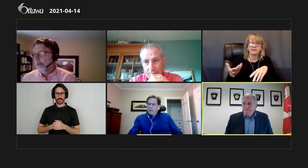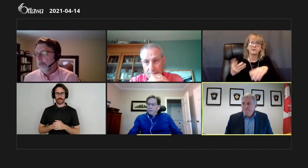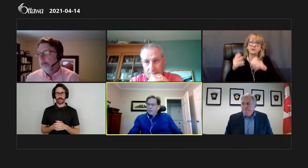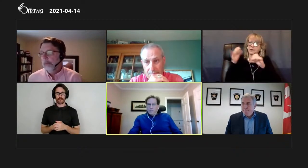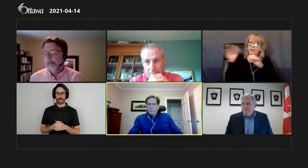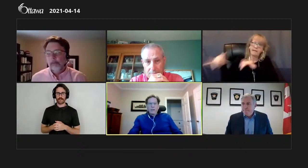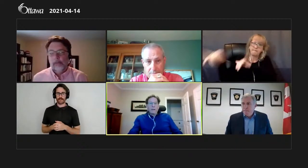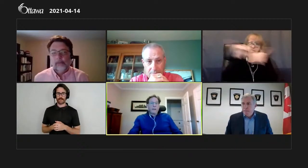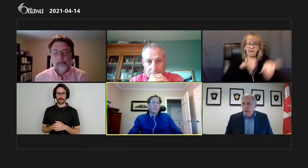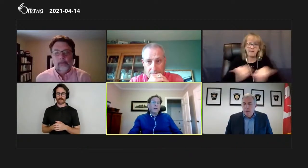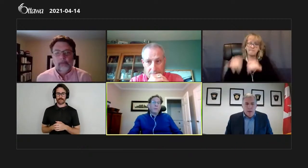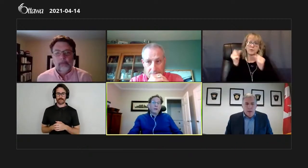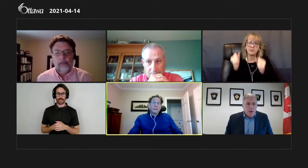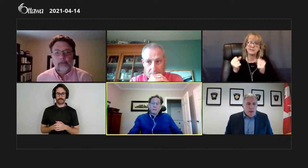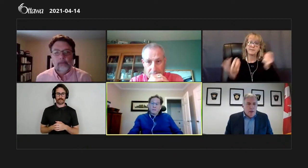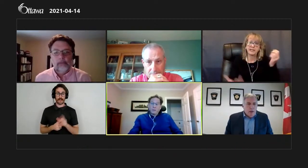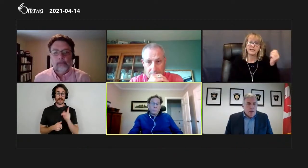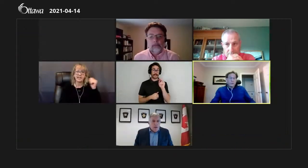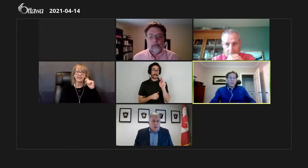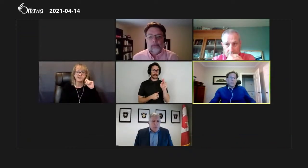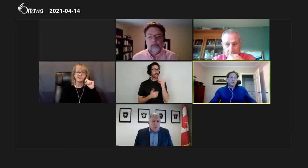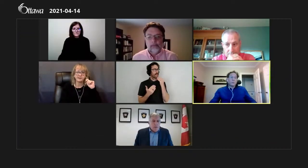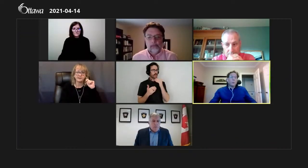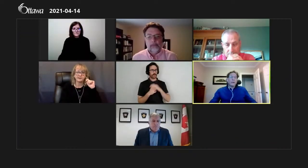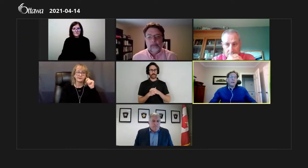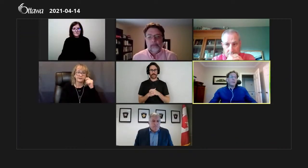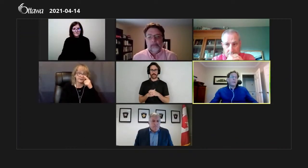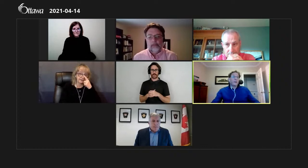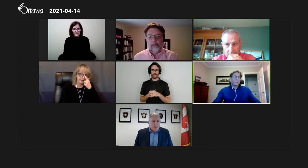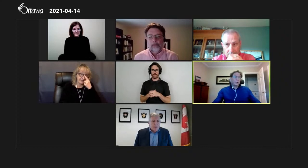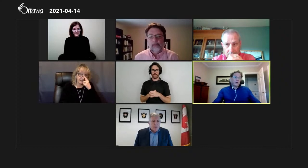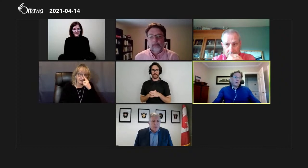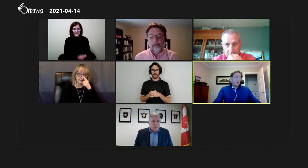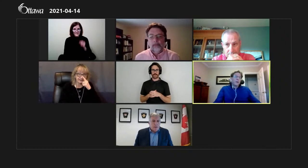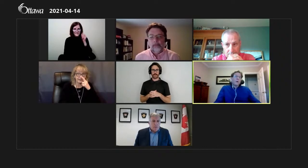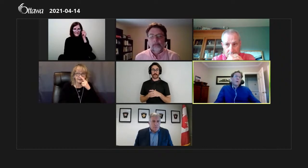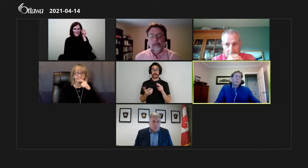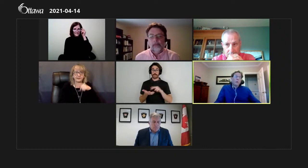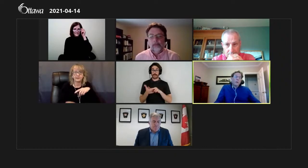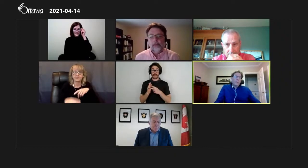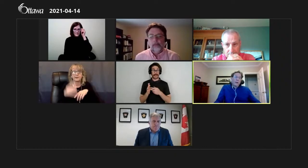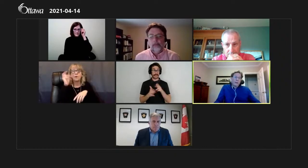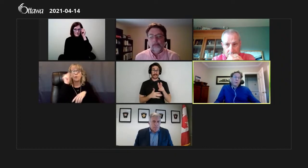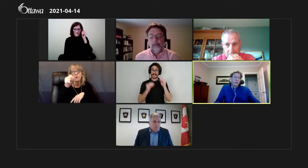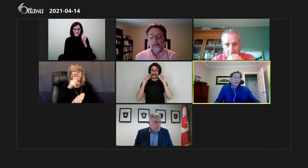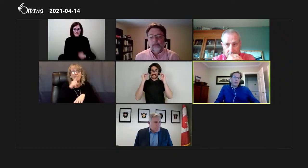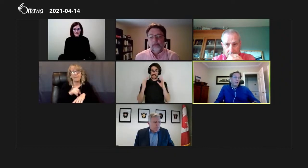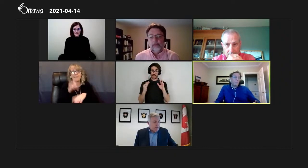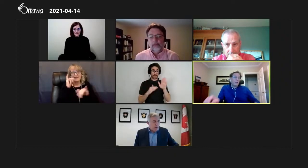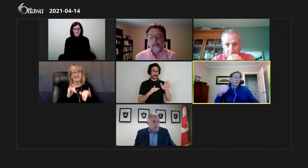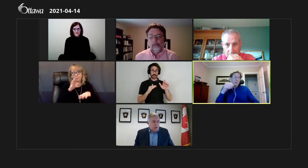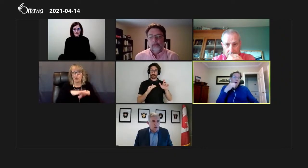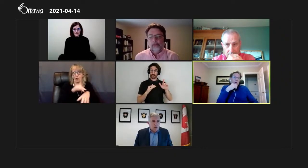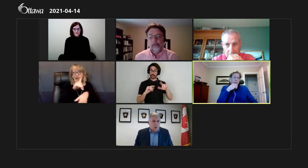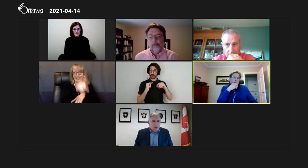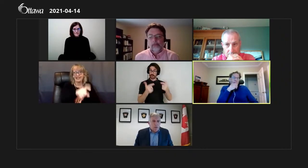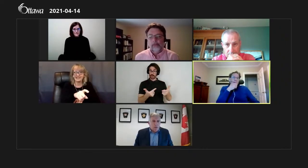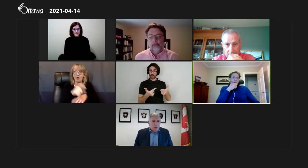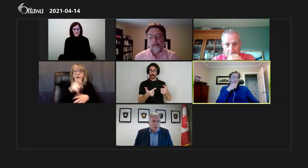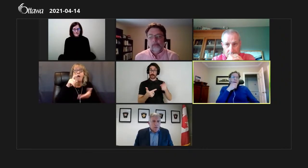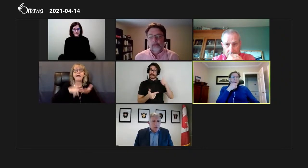Thank you for that. Really, that really was the question, is when it is their turn, will that prioritization be